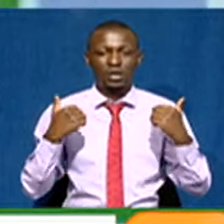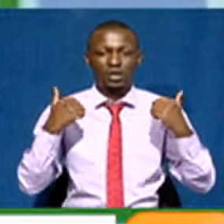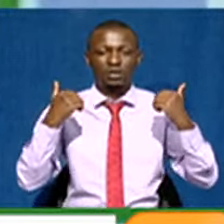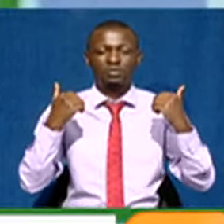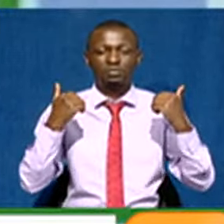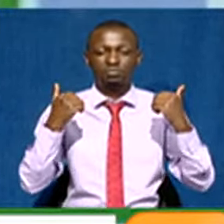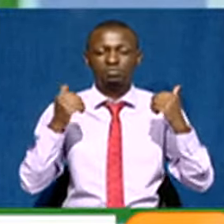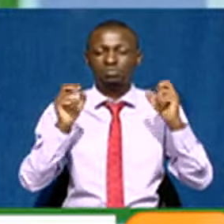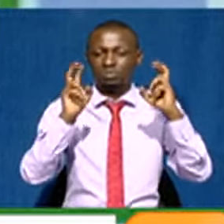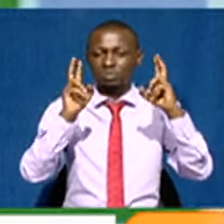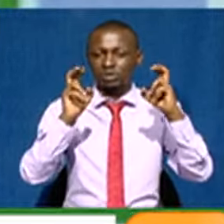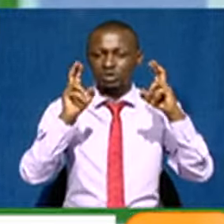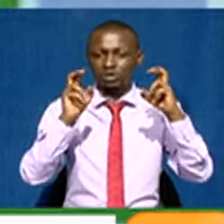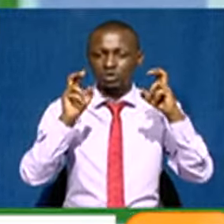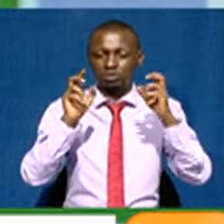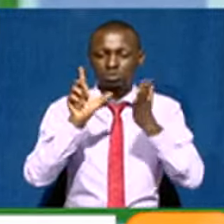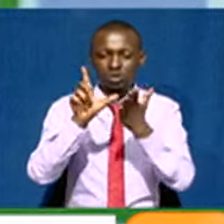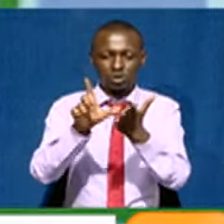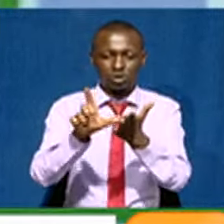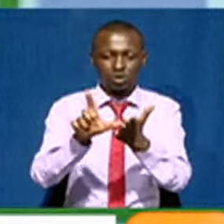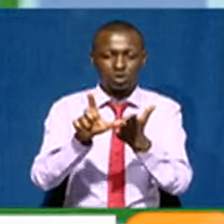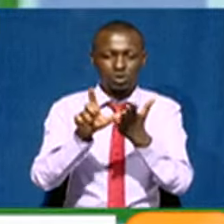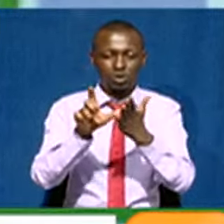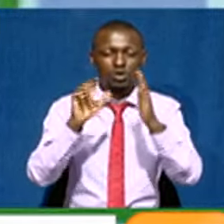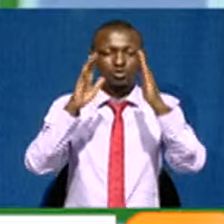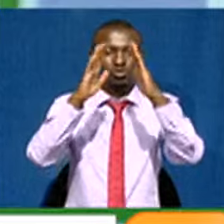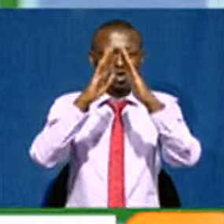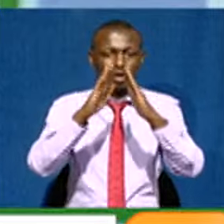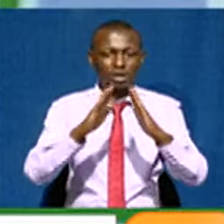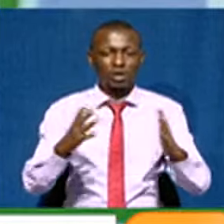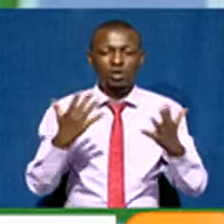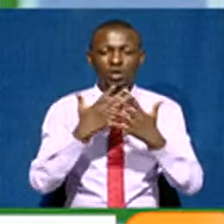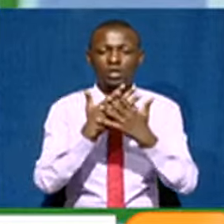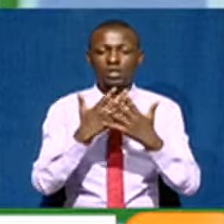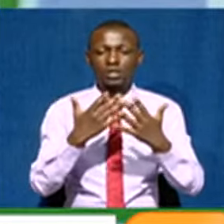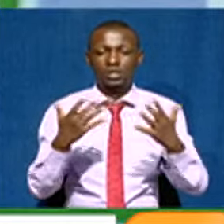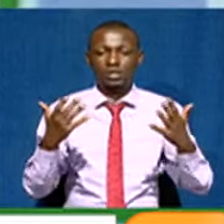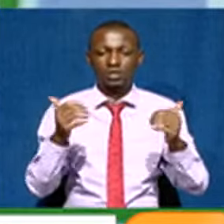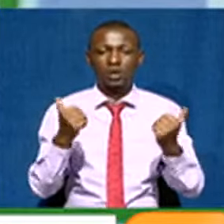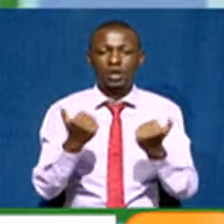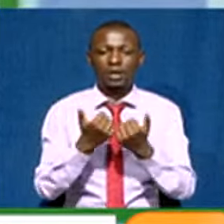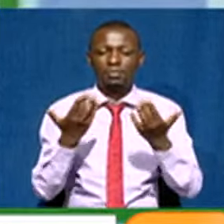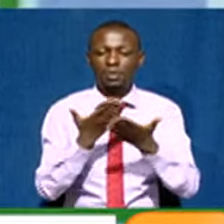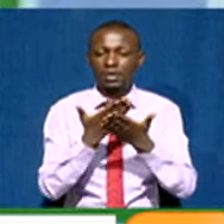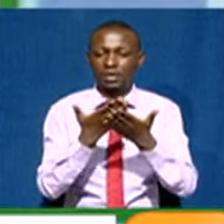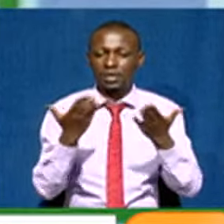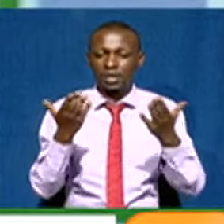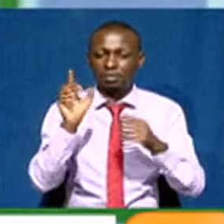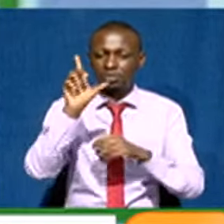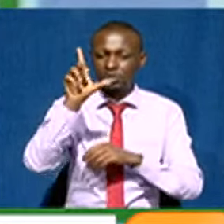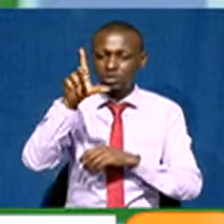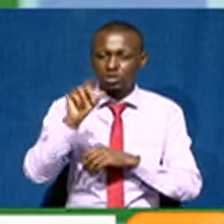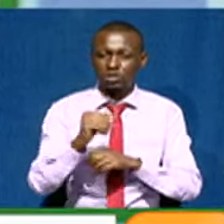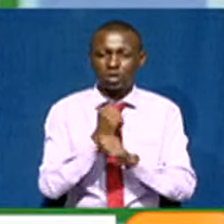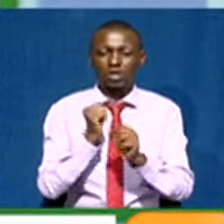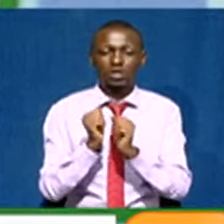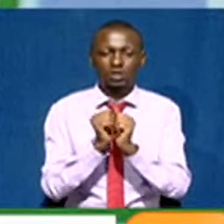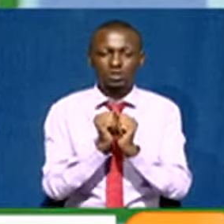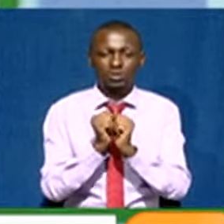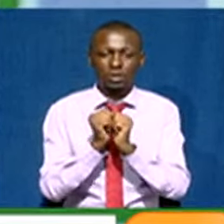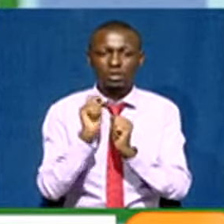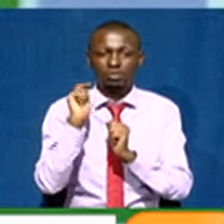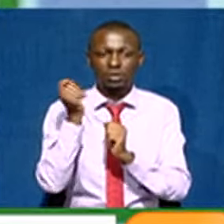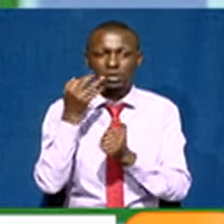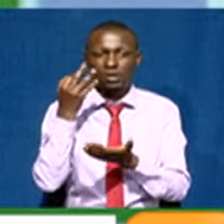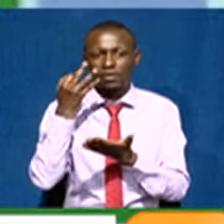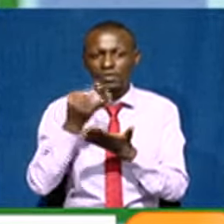mortgage refinancing. We have a mortgage product that actually is the cheapest in the market through the collaboration with the Kenya mortgage refinancing. As I